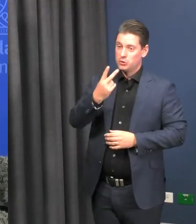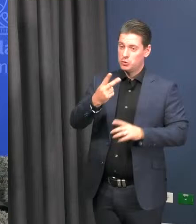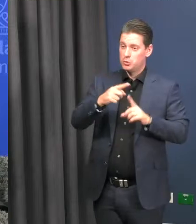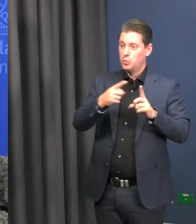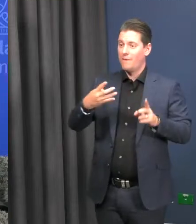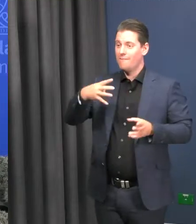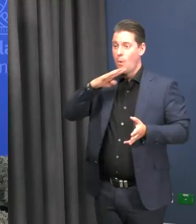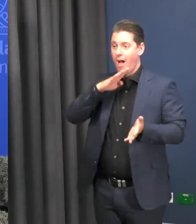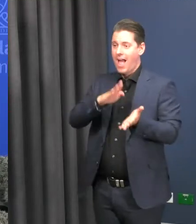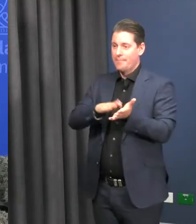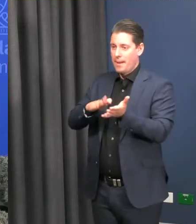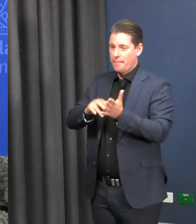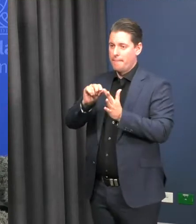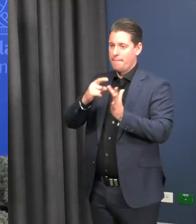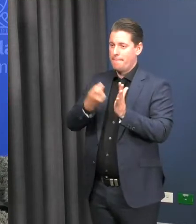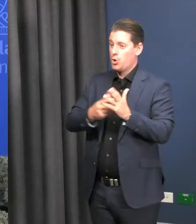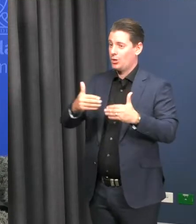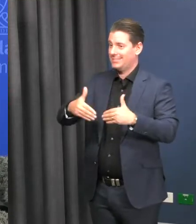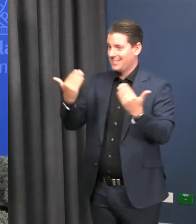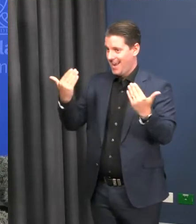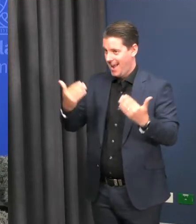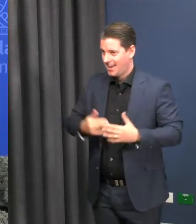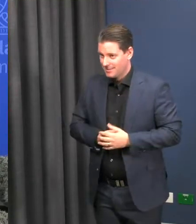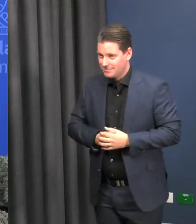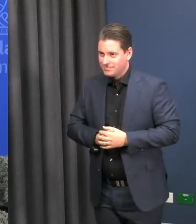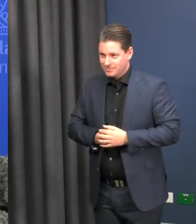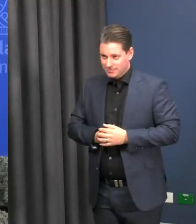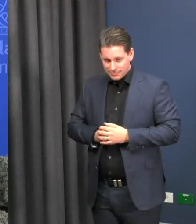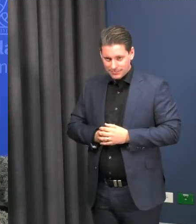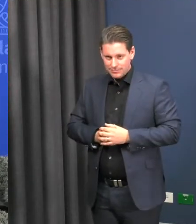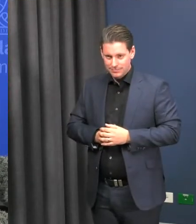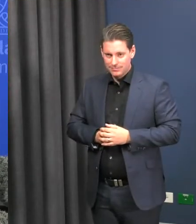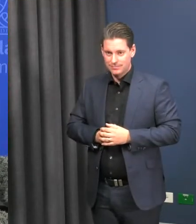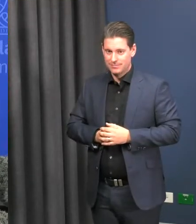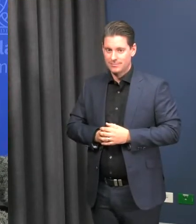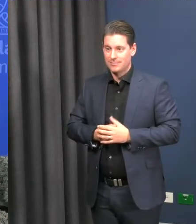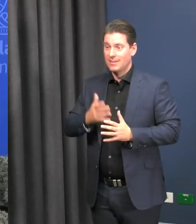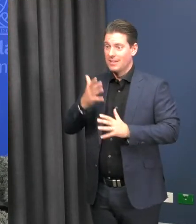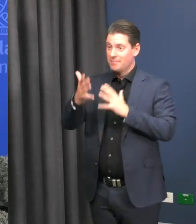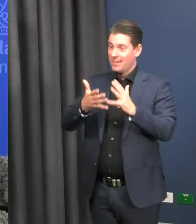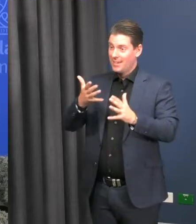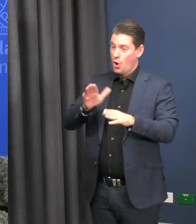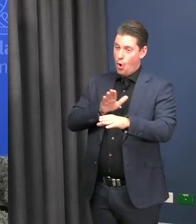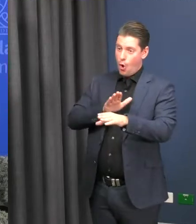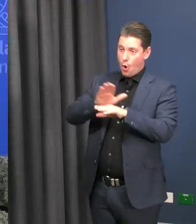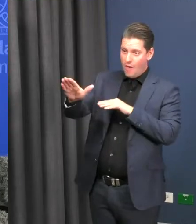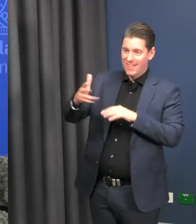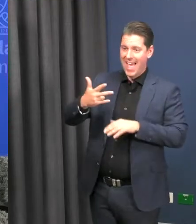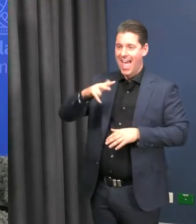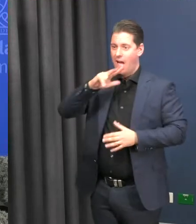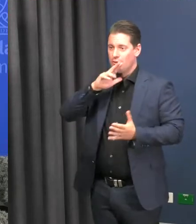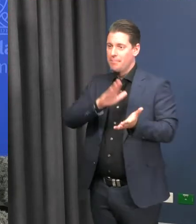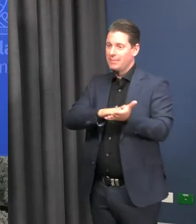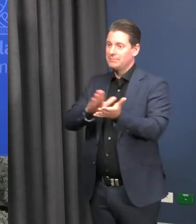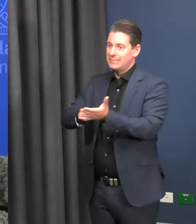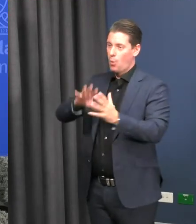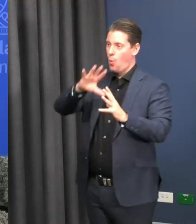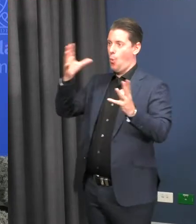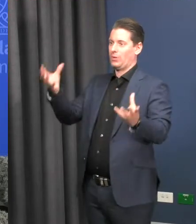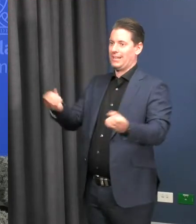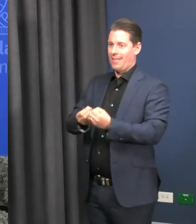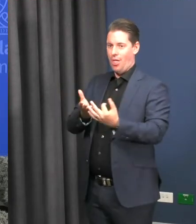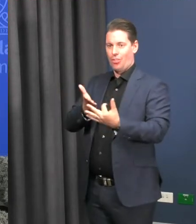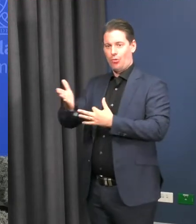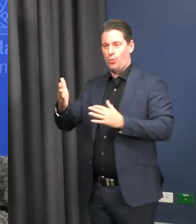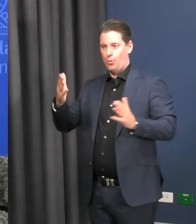400 millimetres. So this could mean the event causes totals over 800 millimetres. This sort of